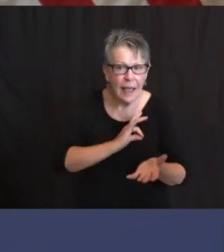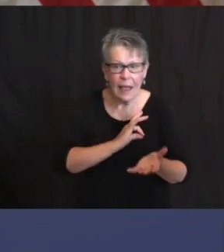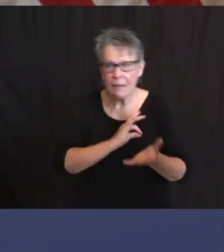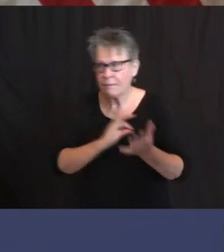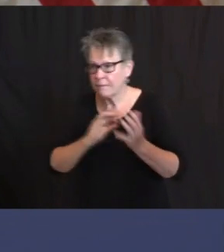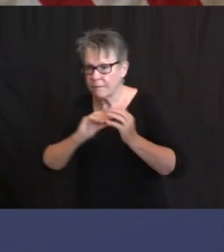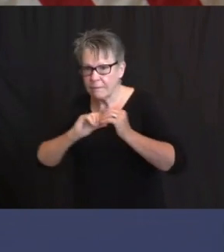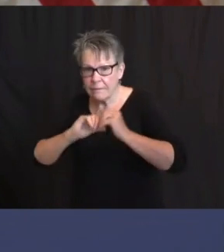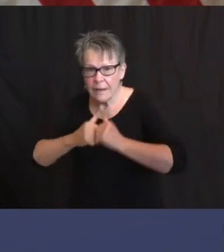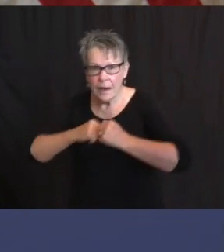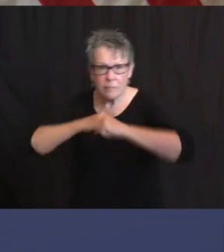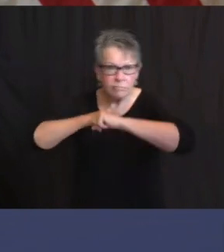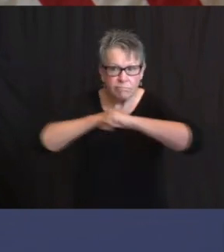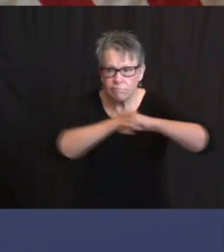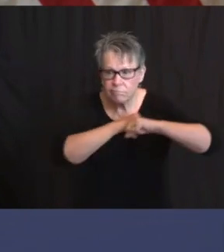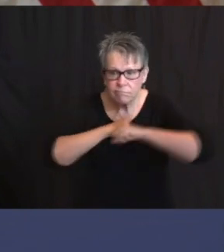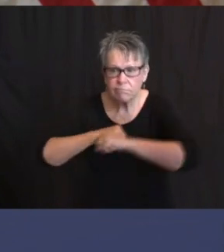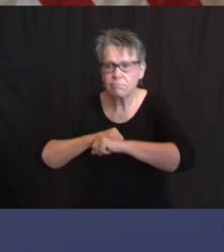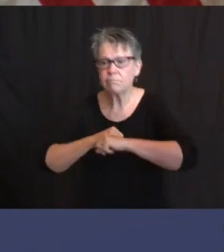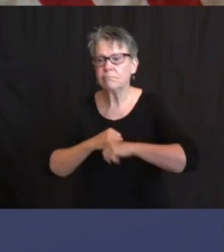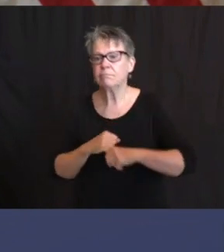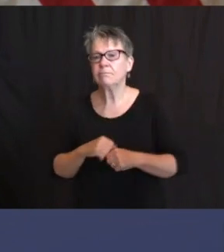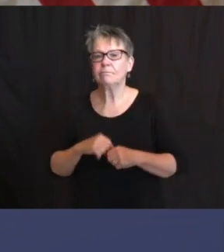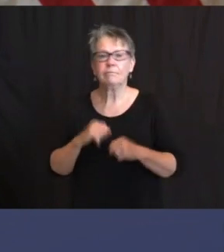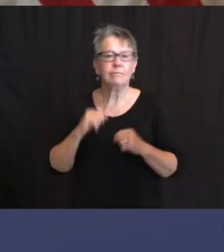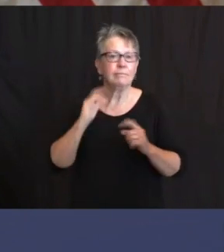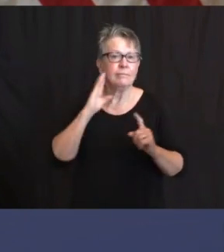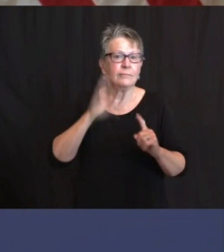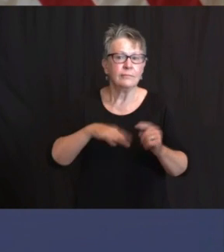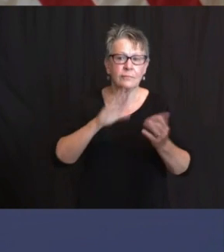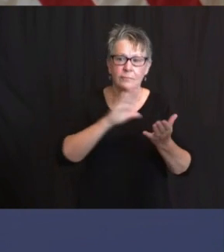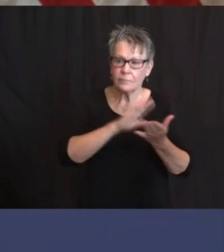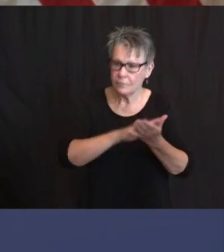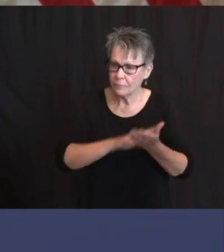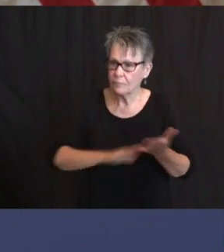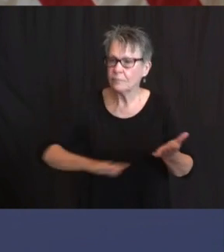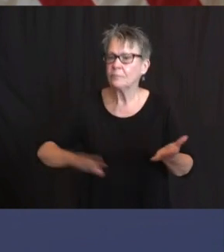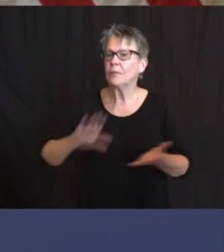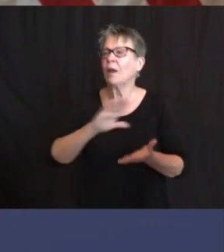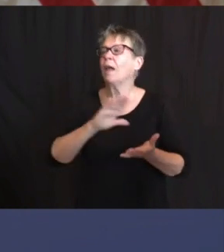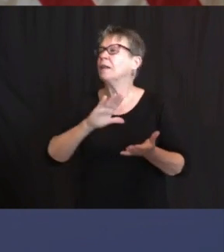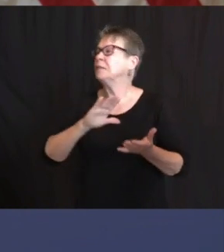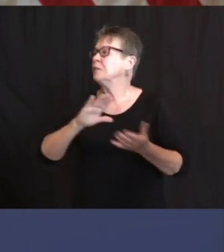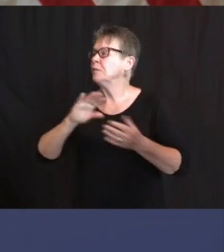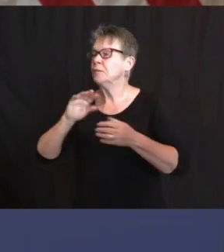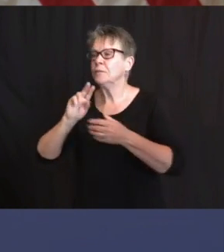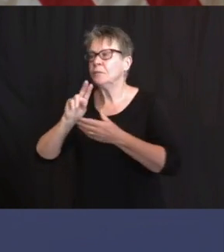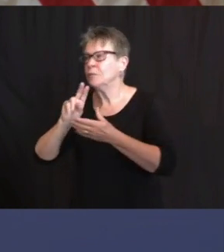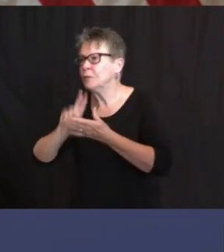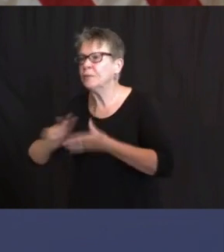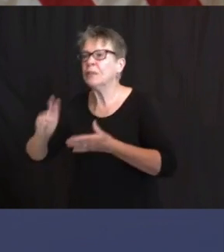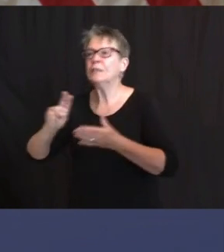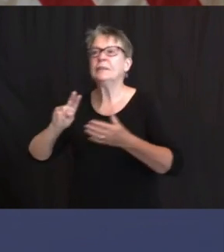year. An equitable restart of operations has to be done carefully through an iterative, staged